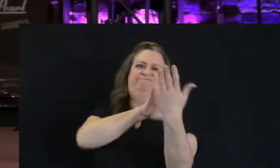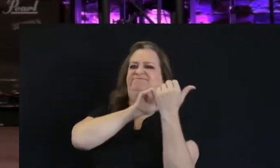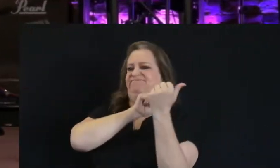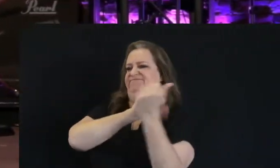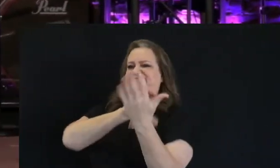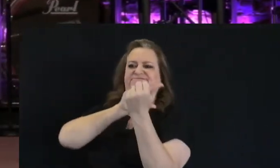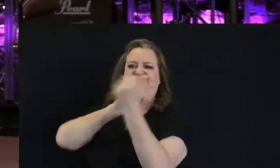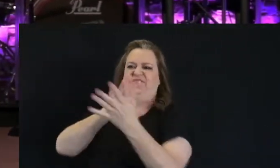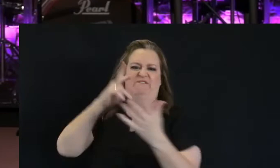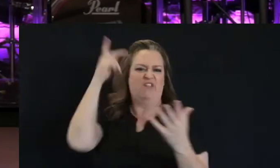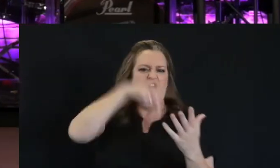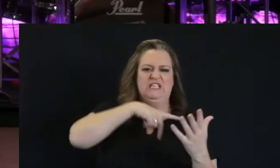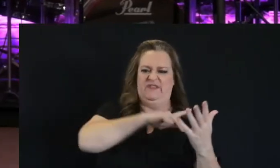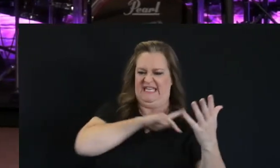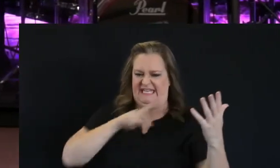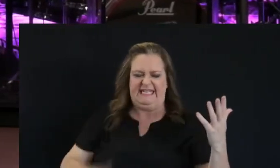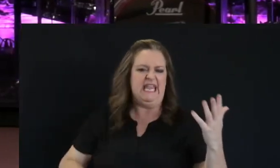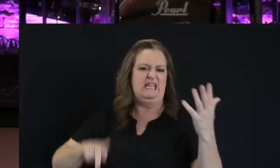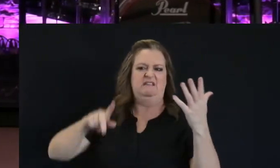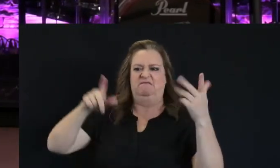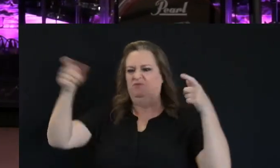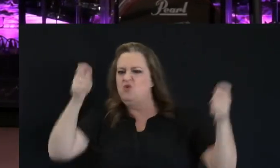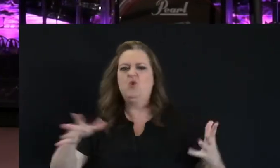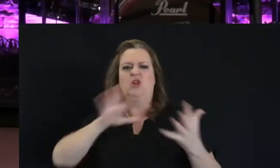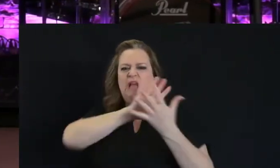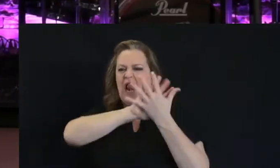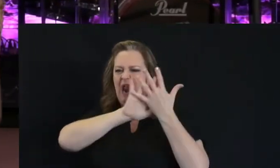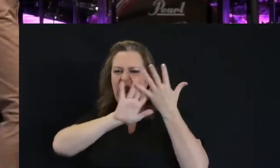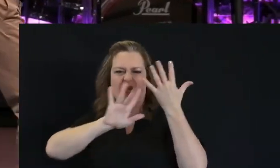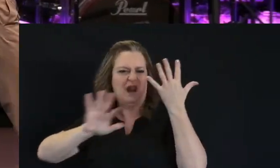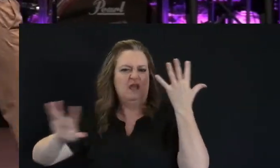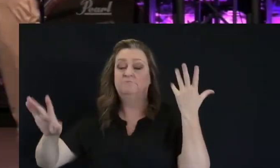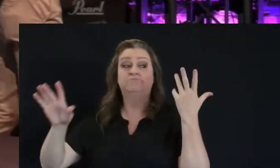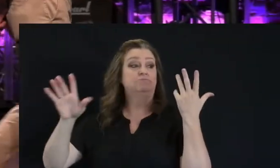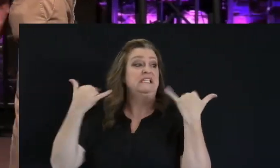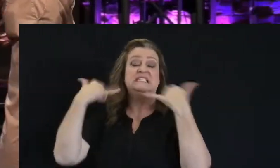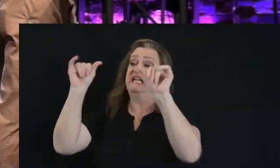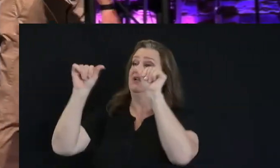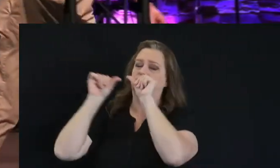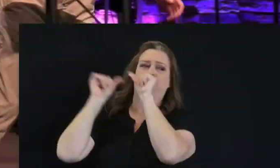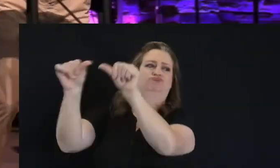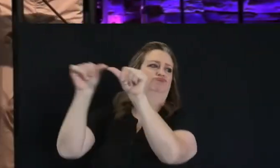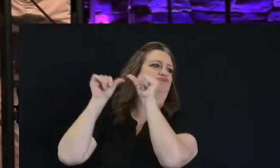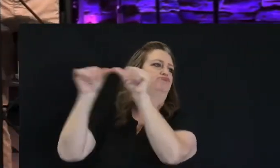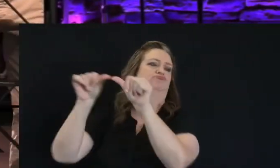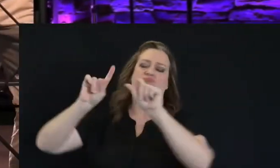that you can imagine, and it has done just fine. It has done just fine.